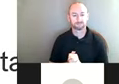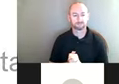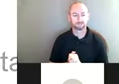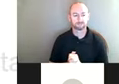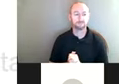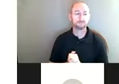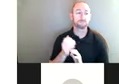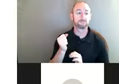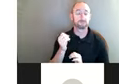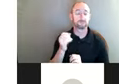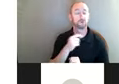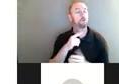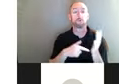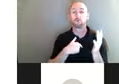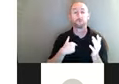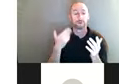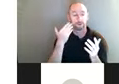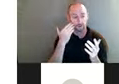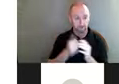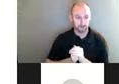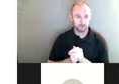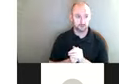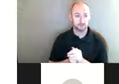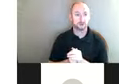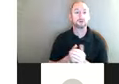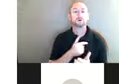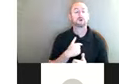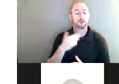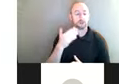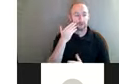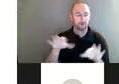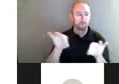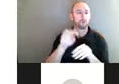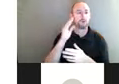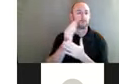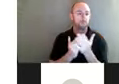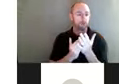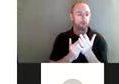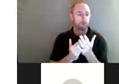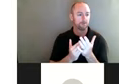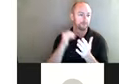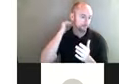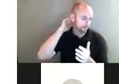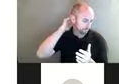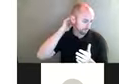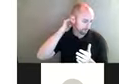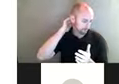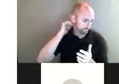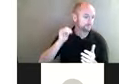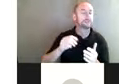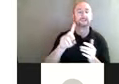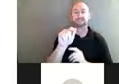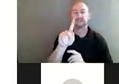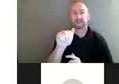And so what do we know? So an important component was simply collating a diverse suite of data